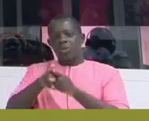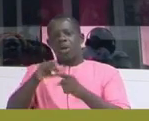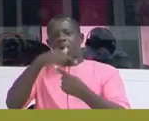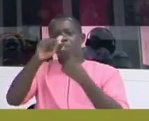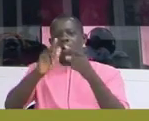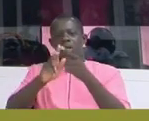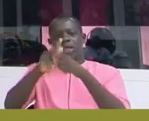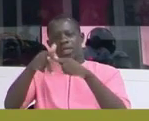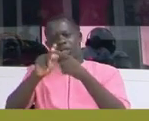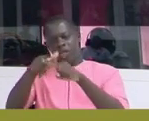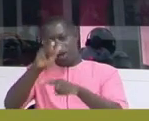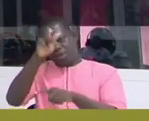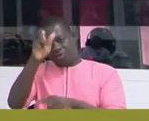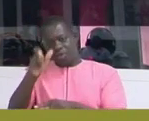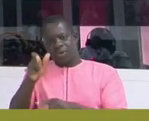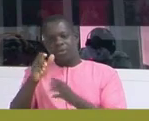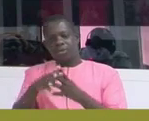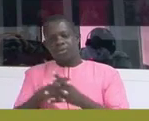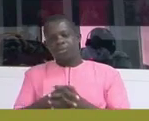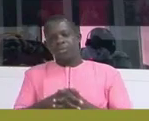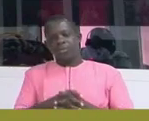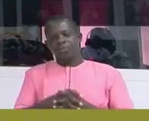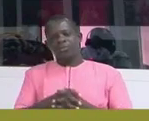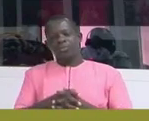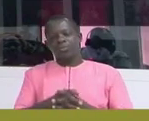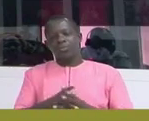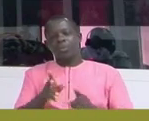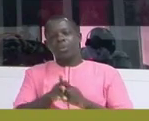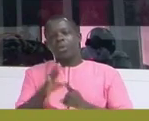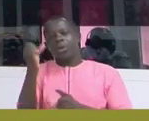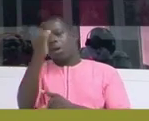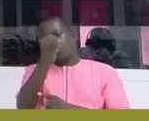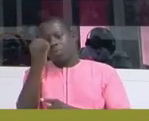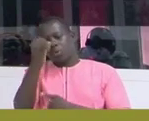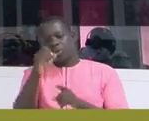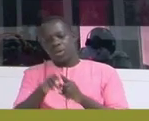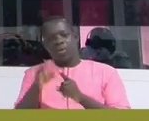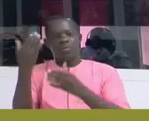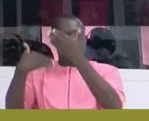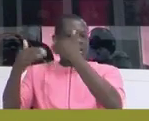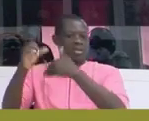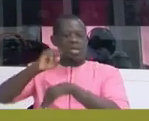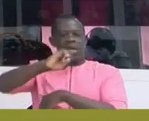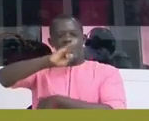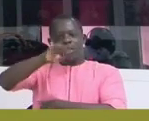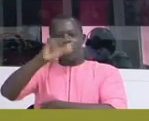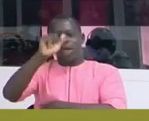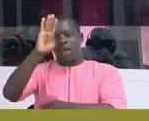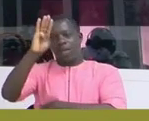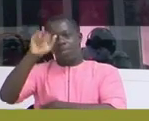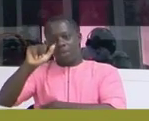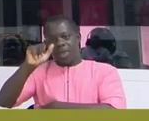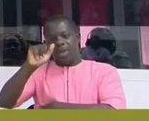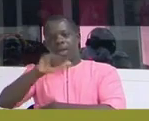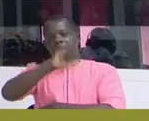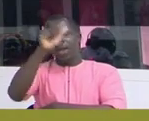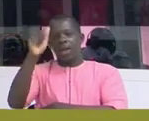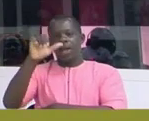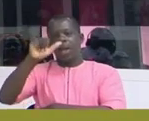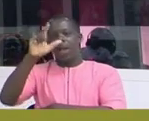Malian but I think he was an engineer school because during Java